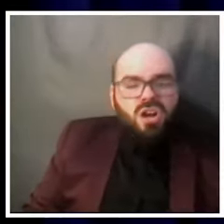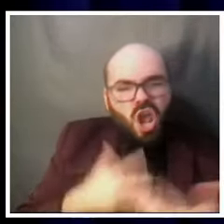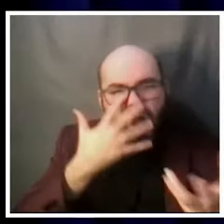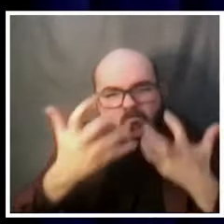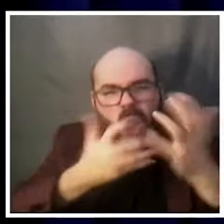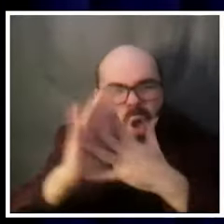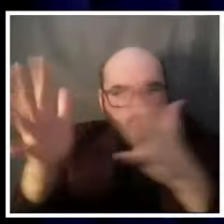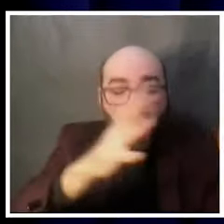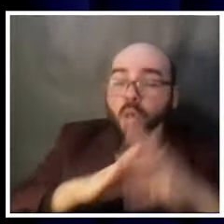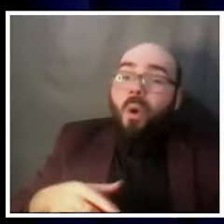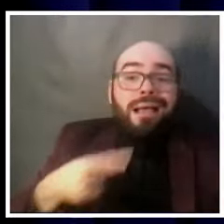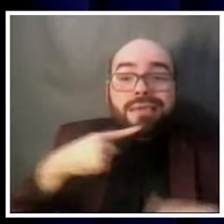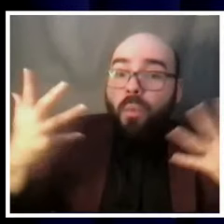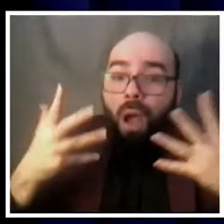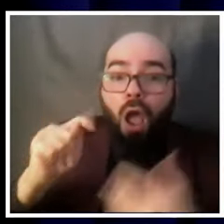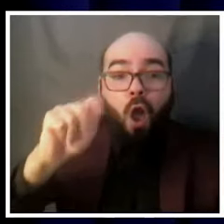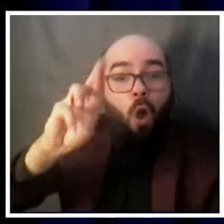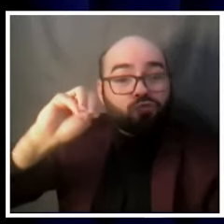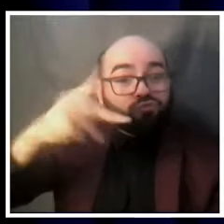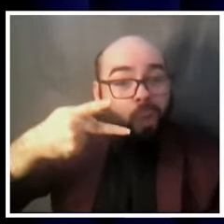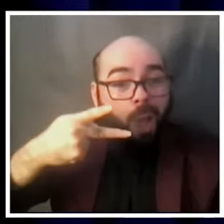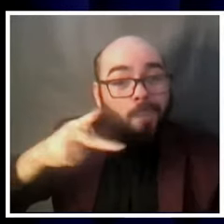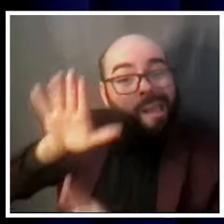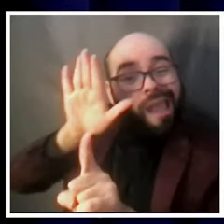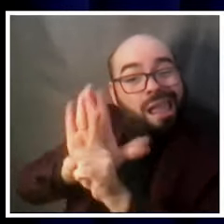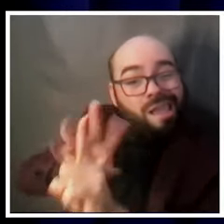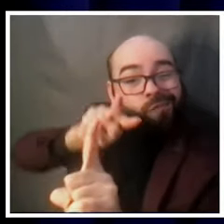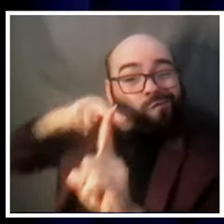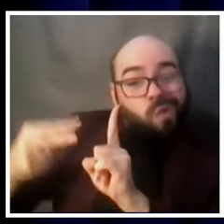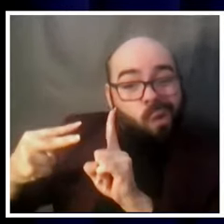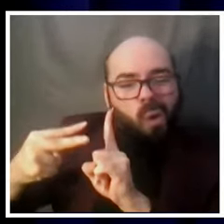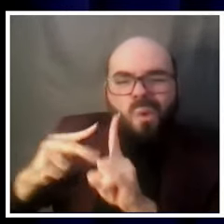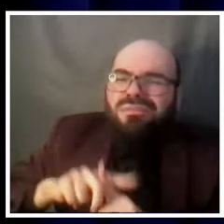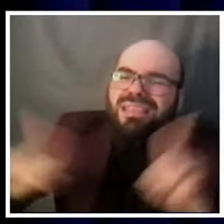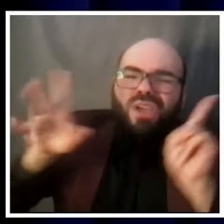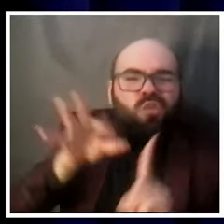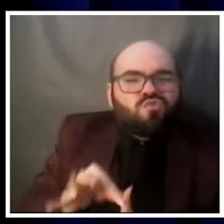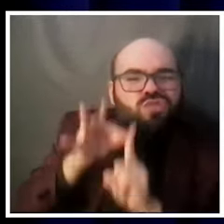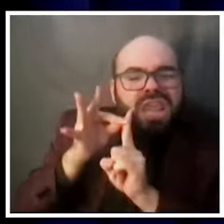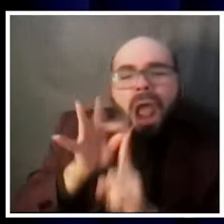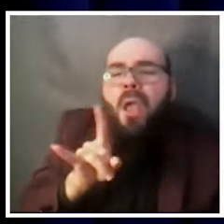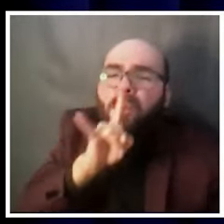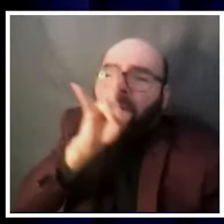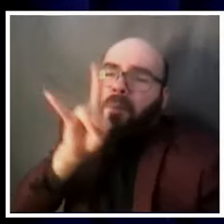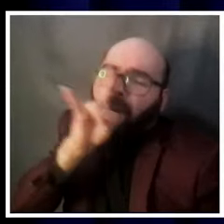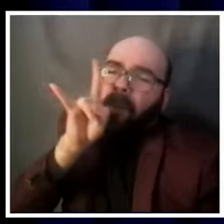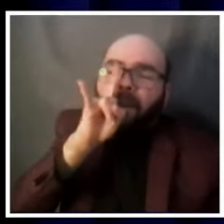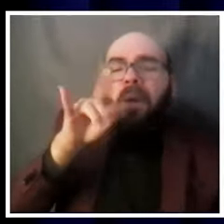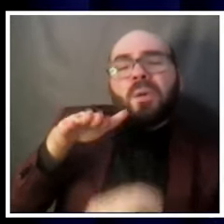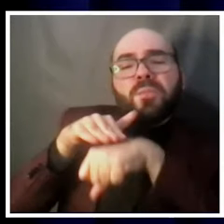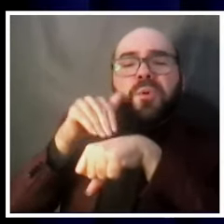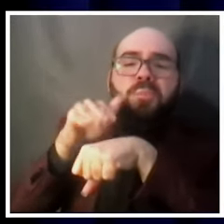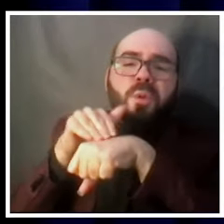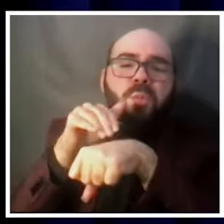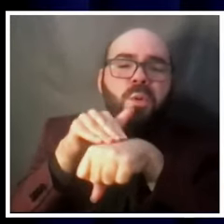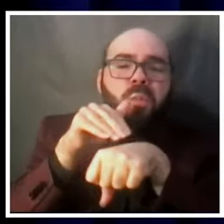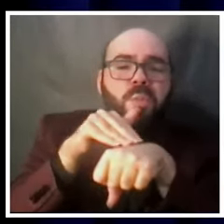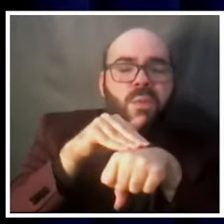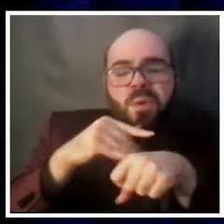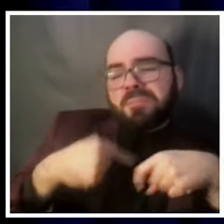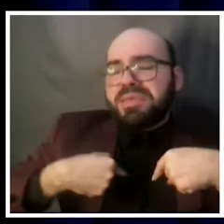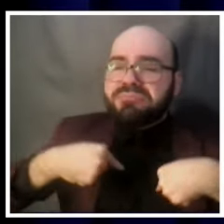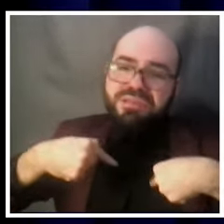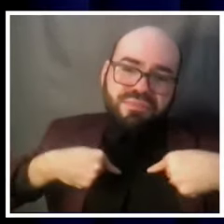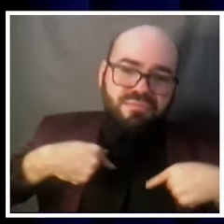Donald Trump looks at the world differently than you and me. He wakes up in the morning in Mar-a-Lago thinking about himself, how he can help